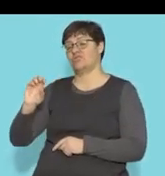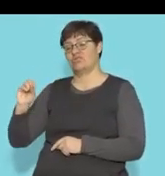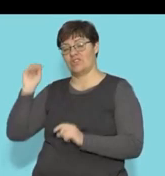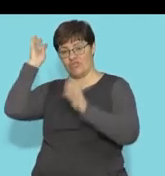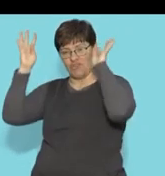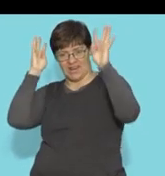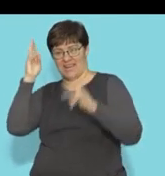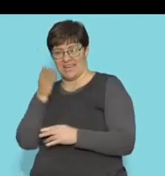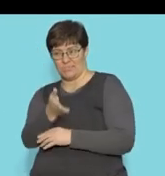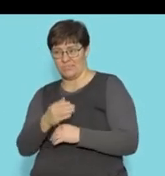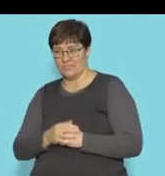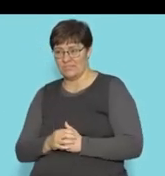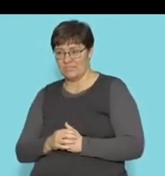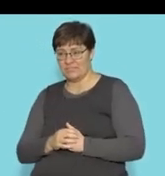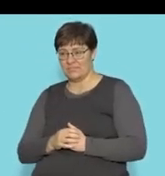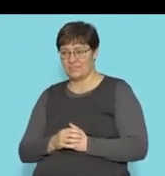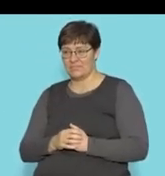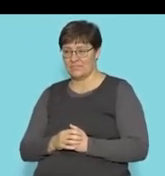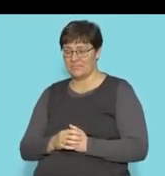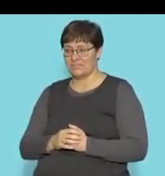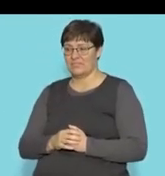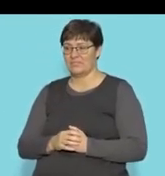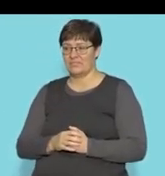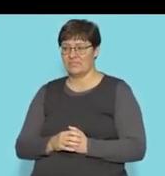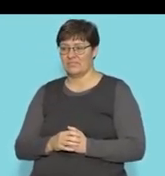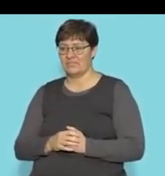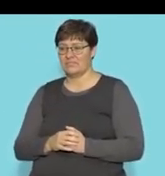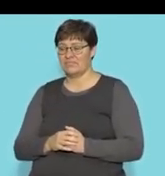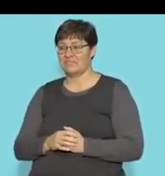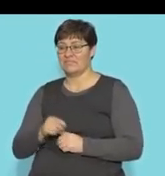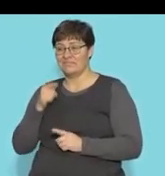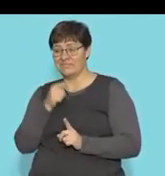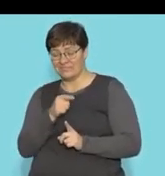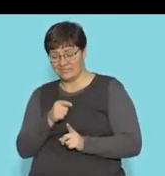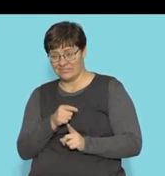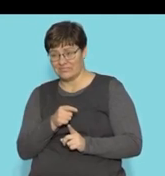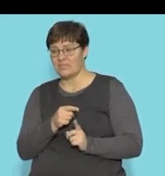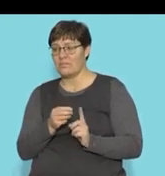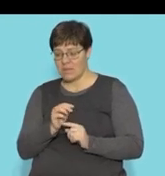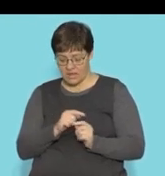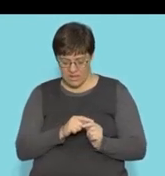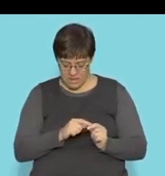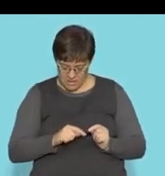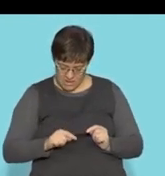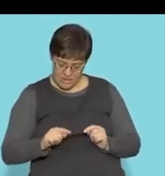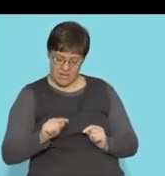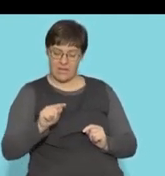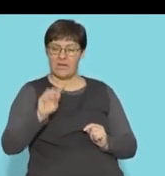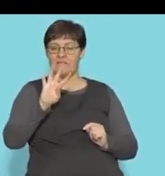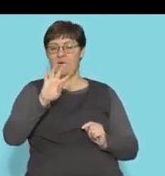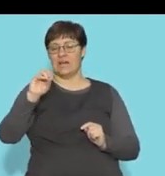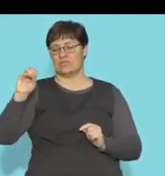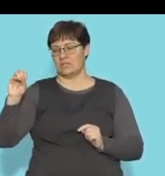400 reindeer on the island. And this number, so we've now gone up to